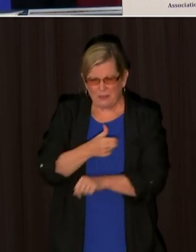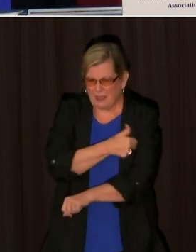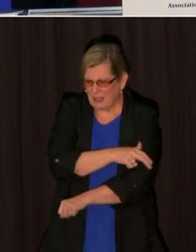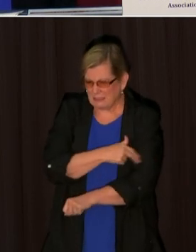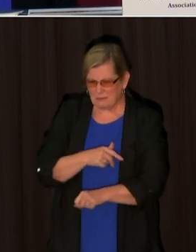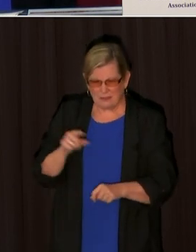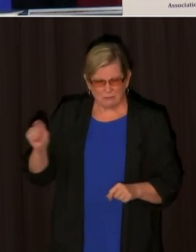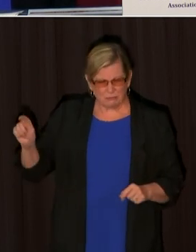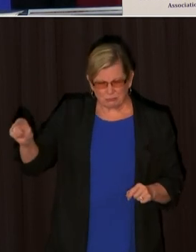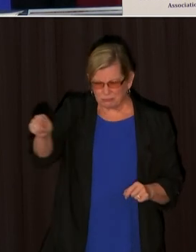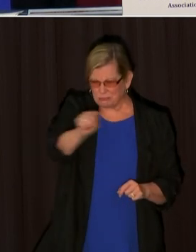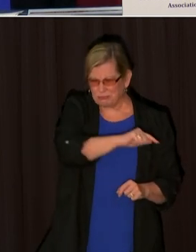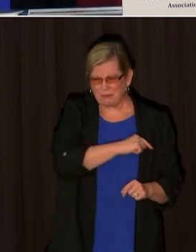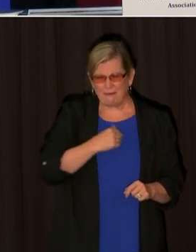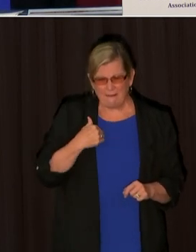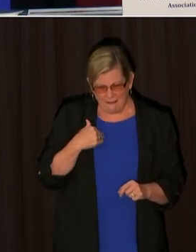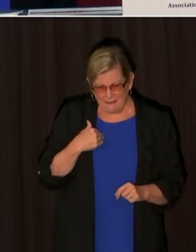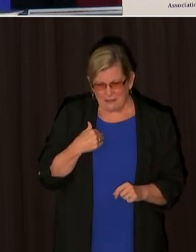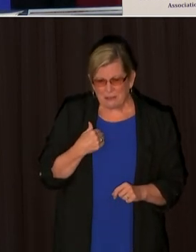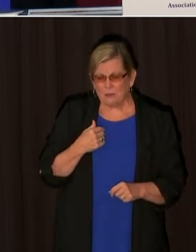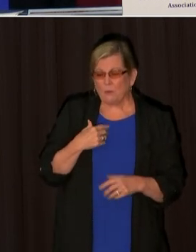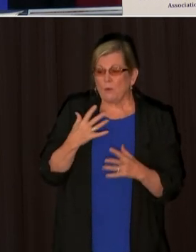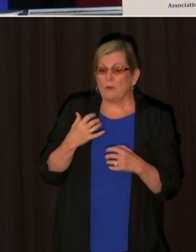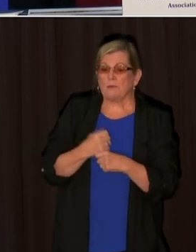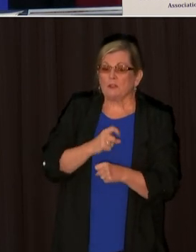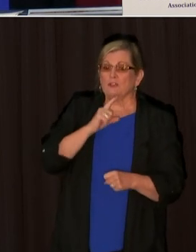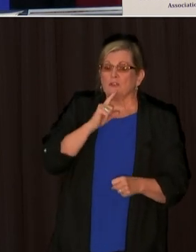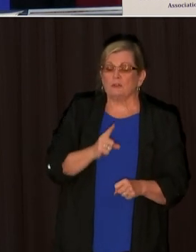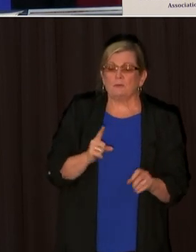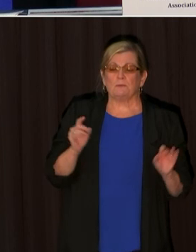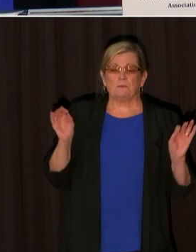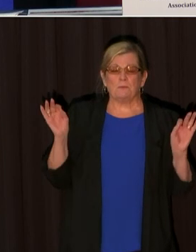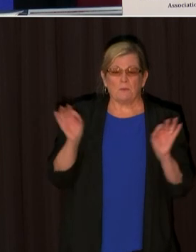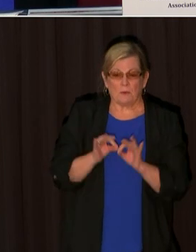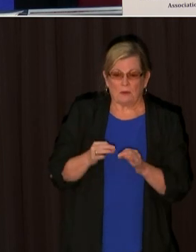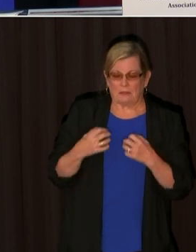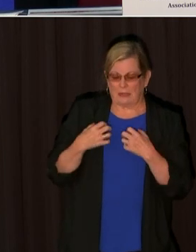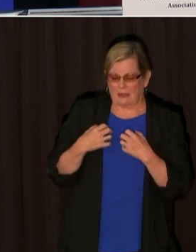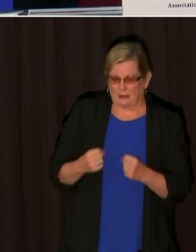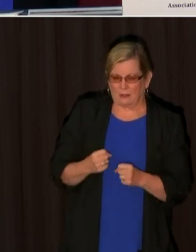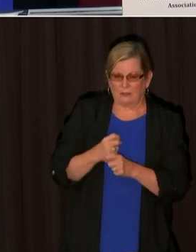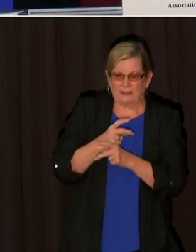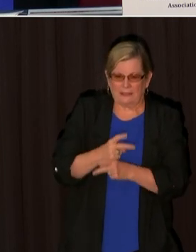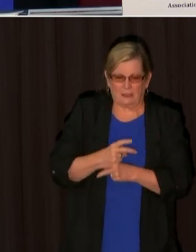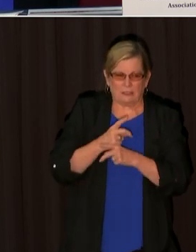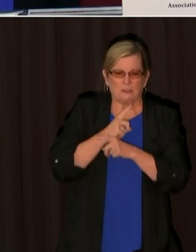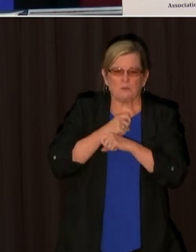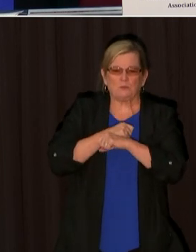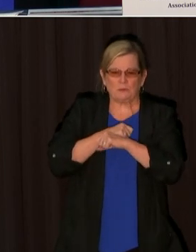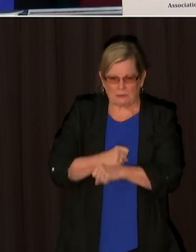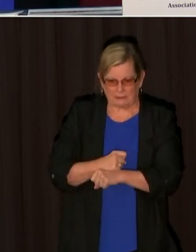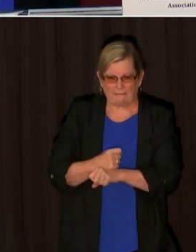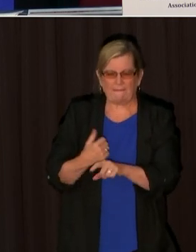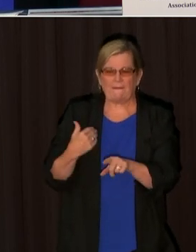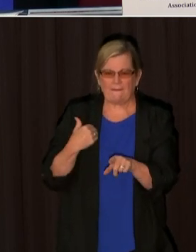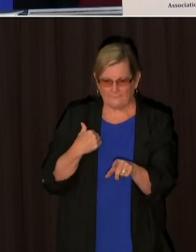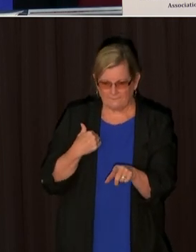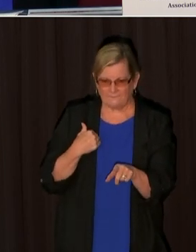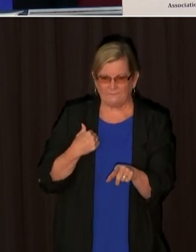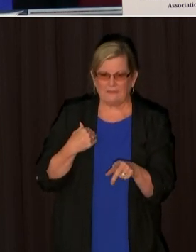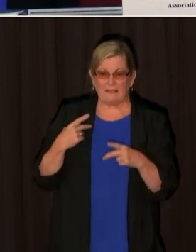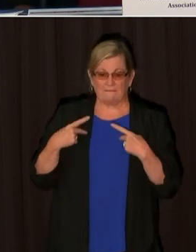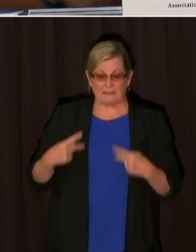with our healthcare providers and our patients, and we are also engaged in many strategies around practicing physical